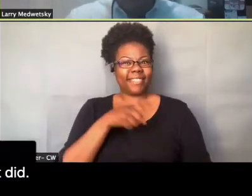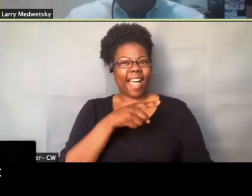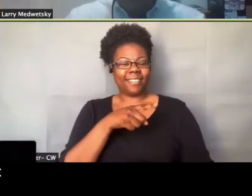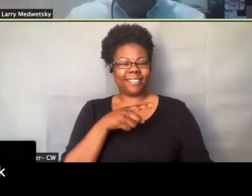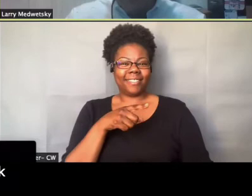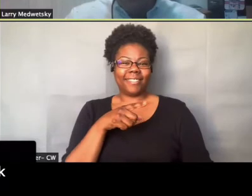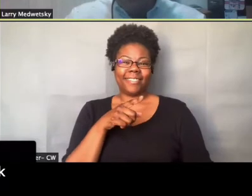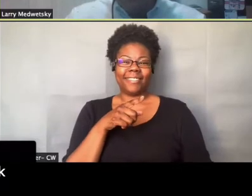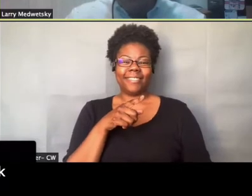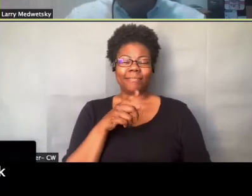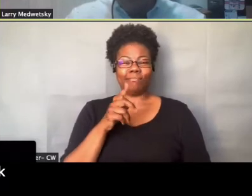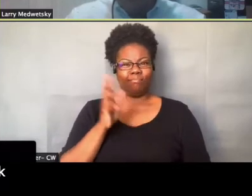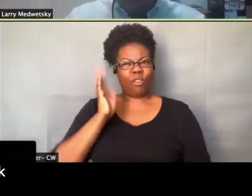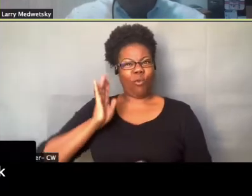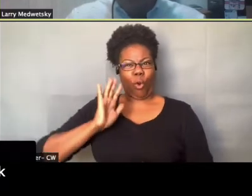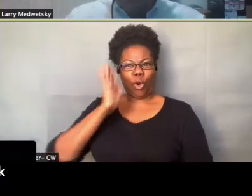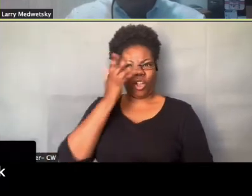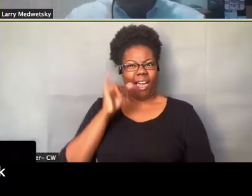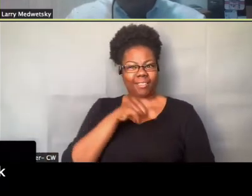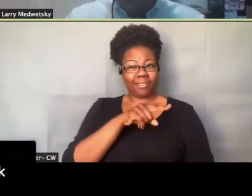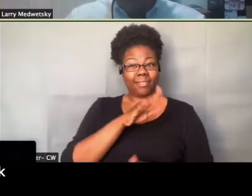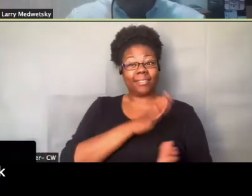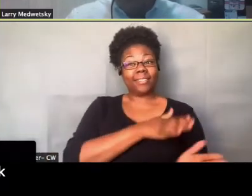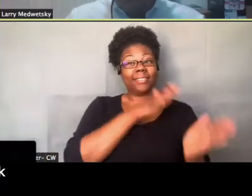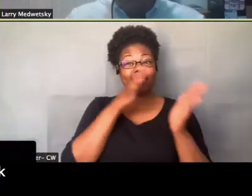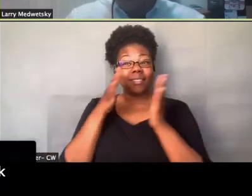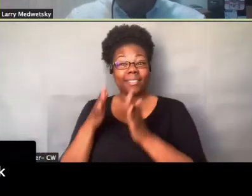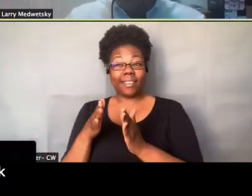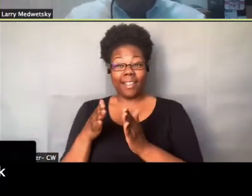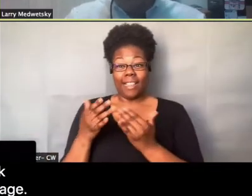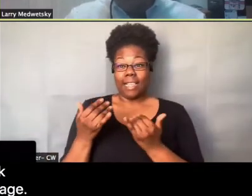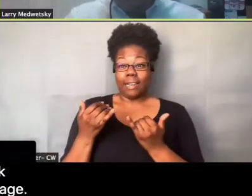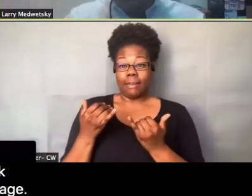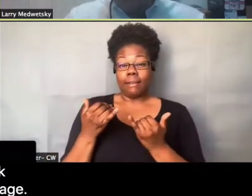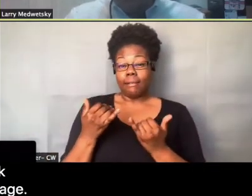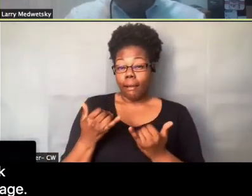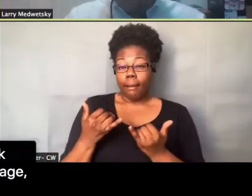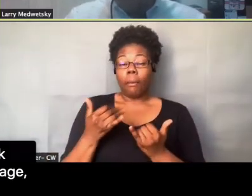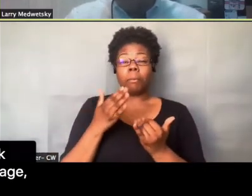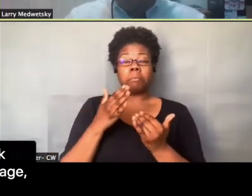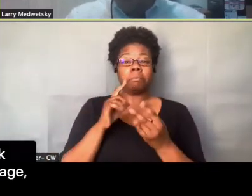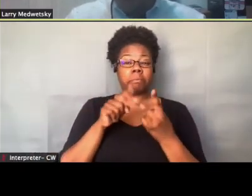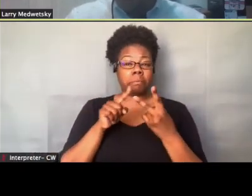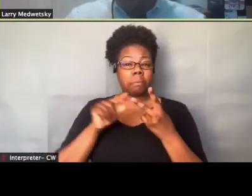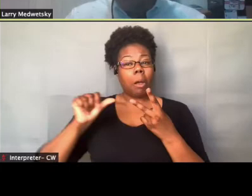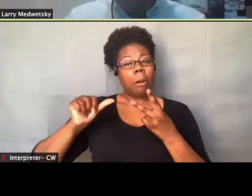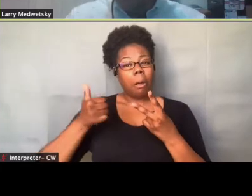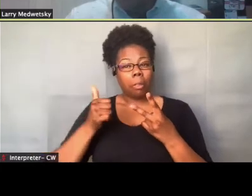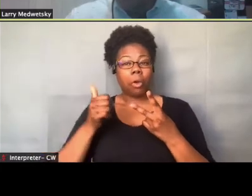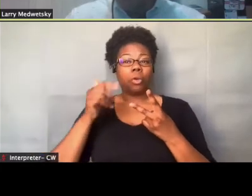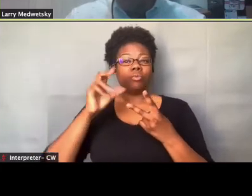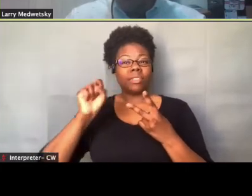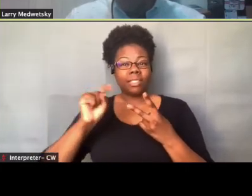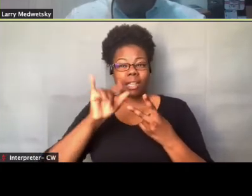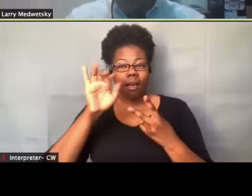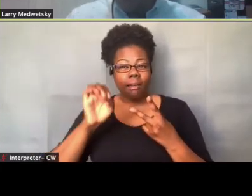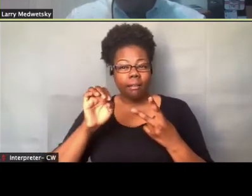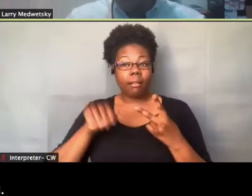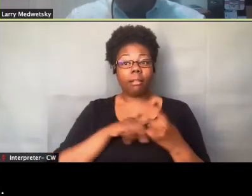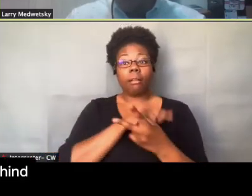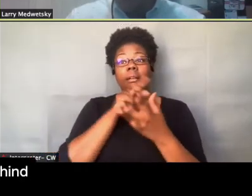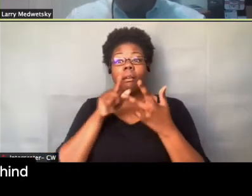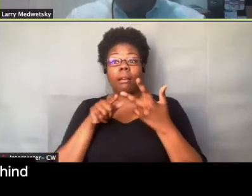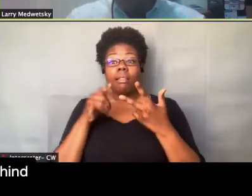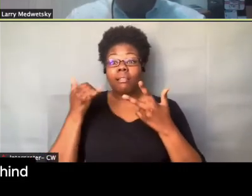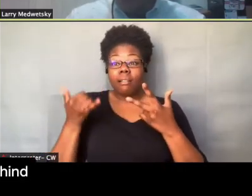like. And this is like a picture of the ship of hearing aids. And then, of course, we had children wearing behind the